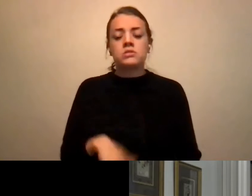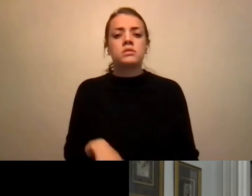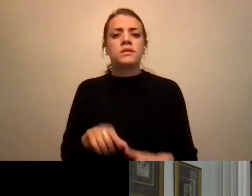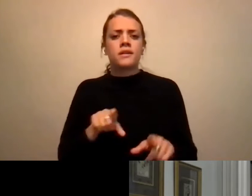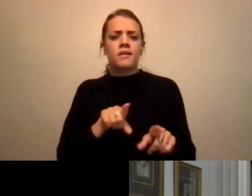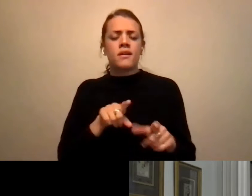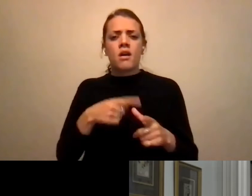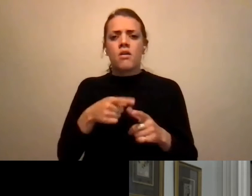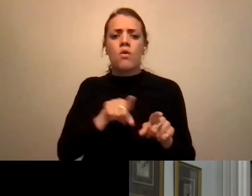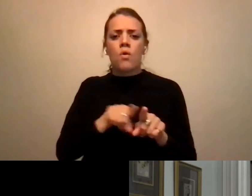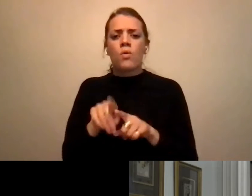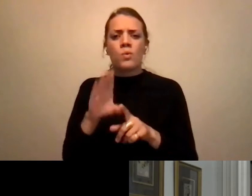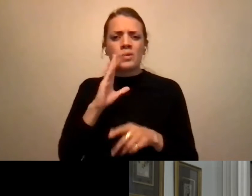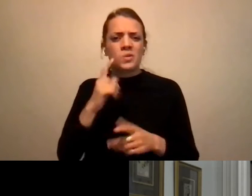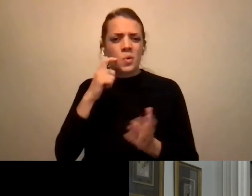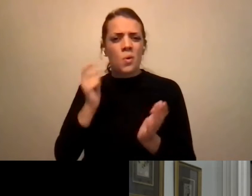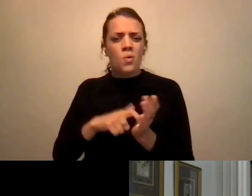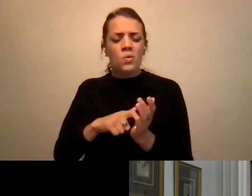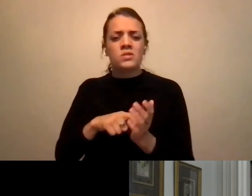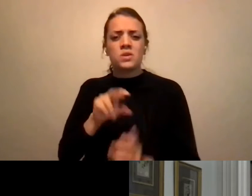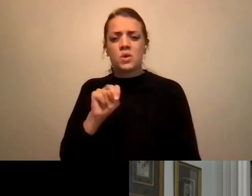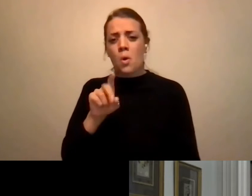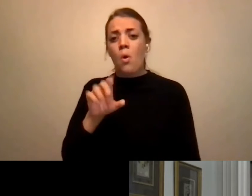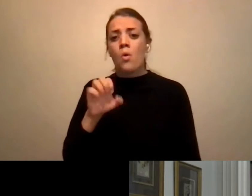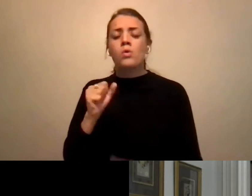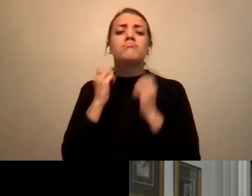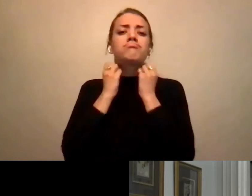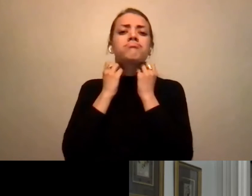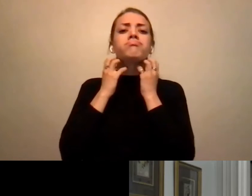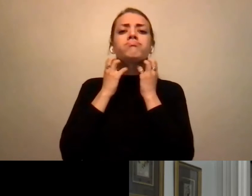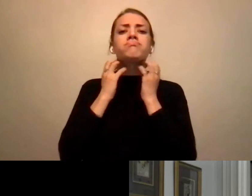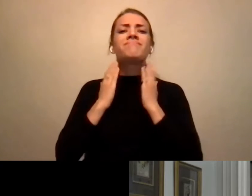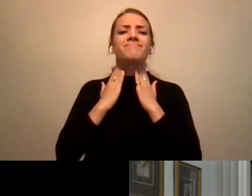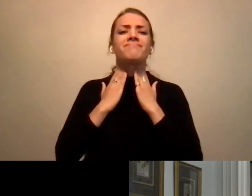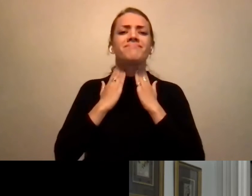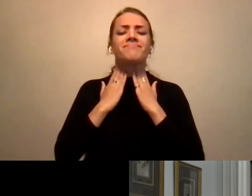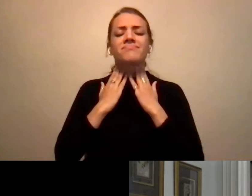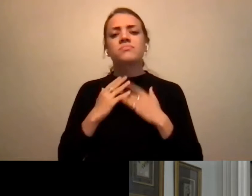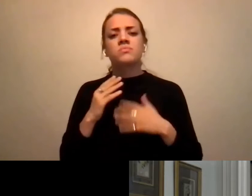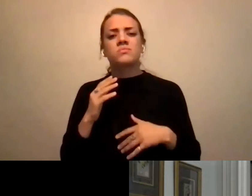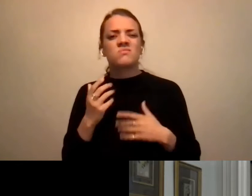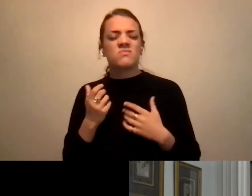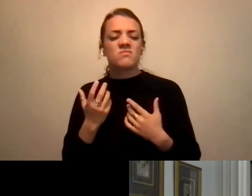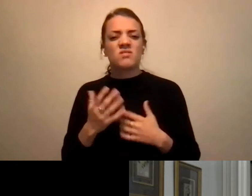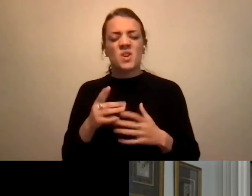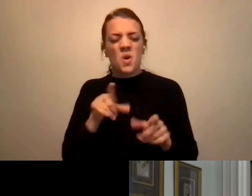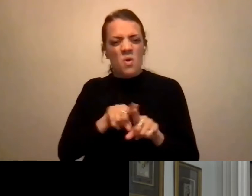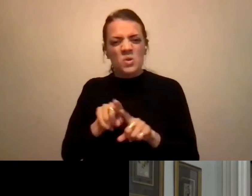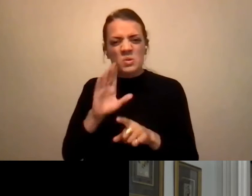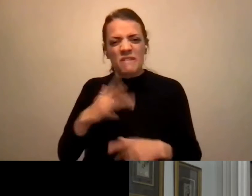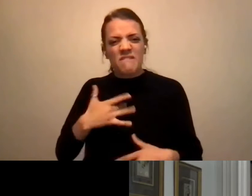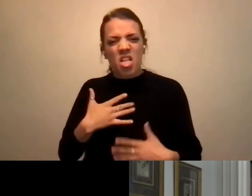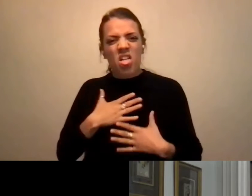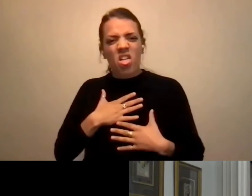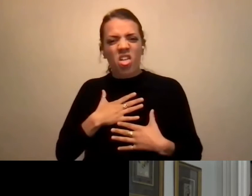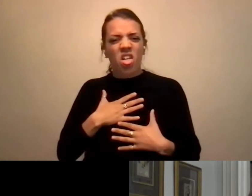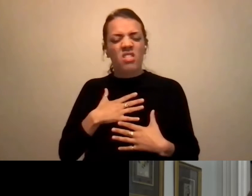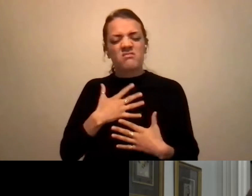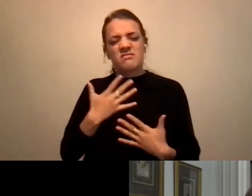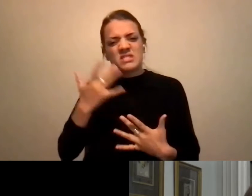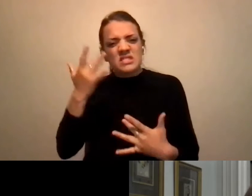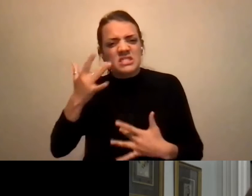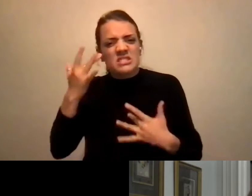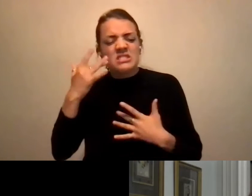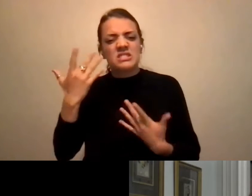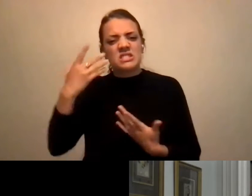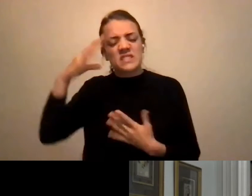you're infectious from the moment you really begin to be sick with just feeling that yucky feeling and fever. And then the infectious period